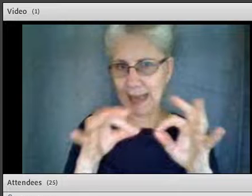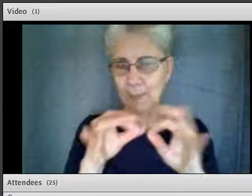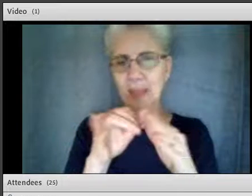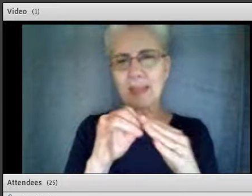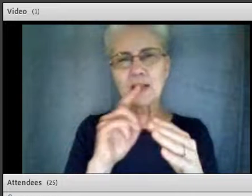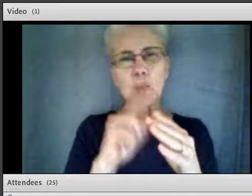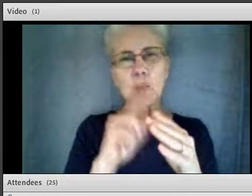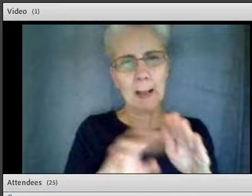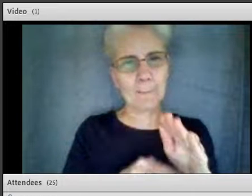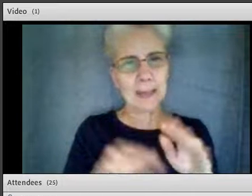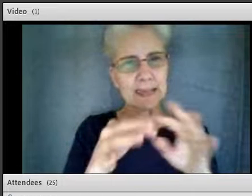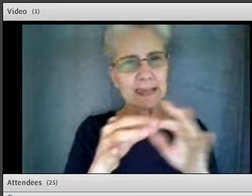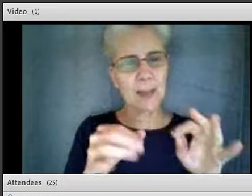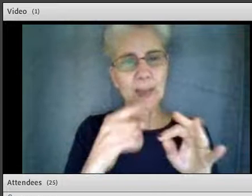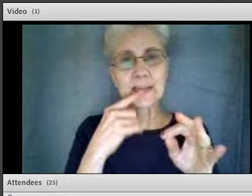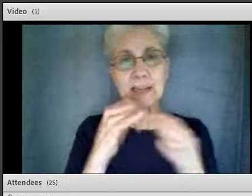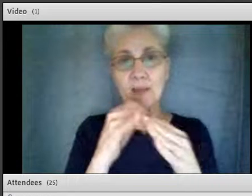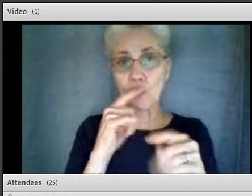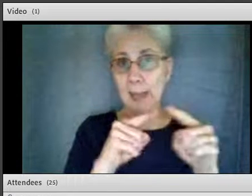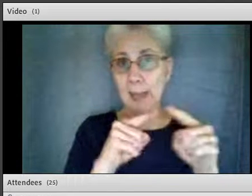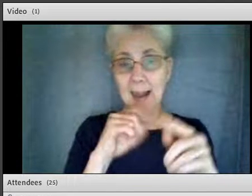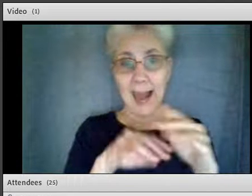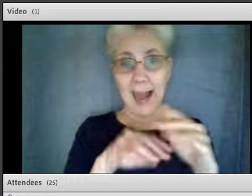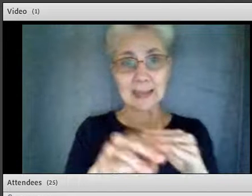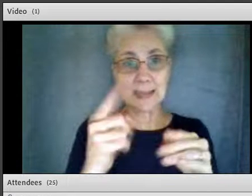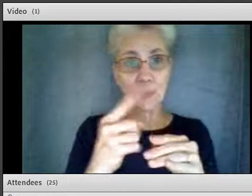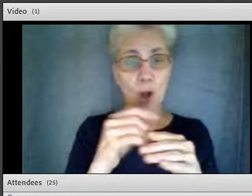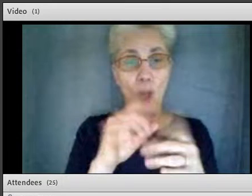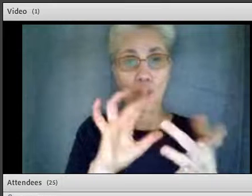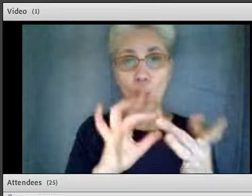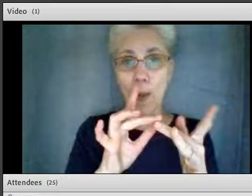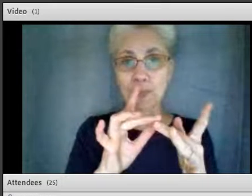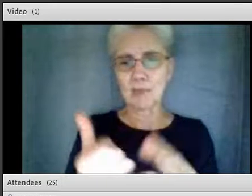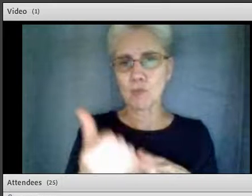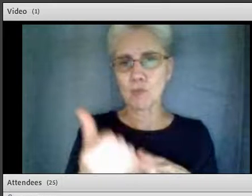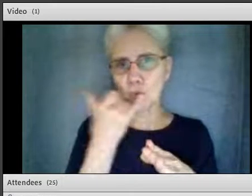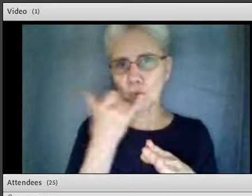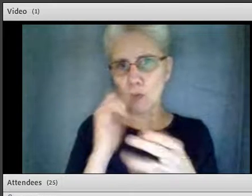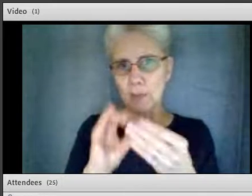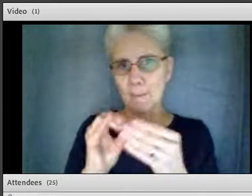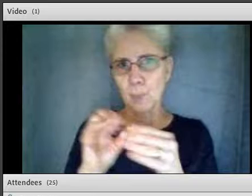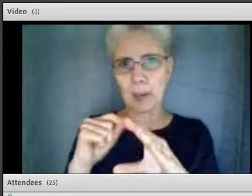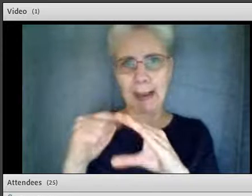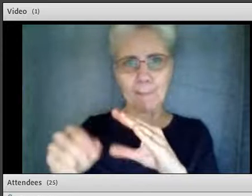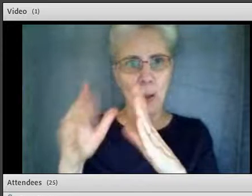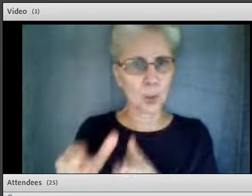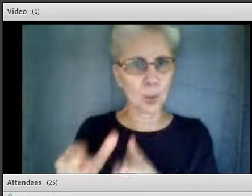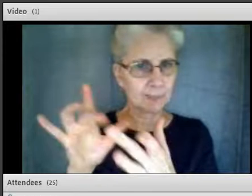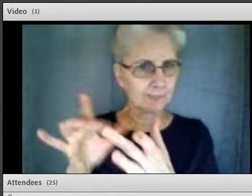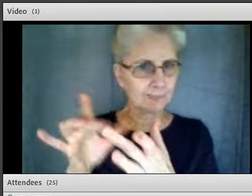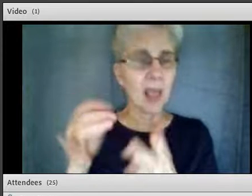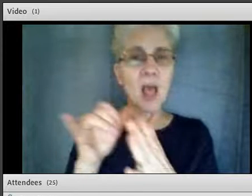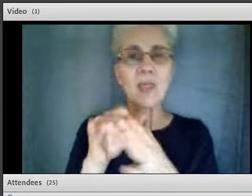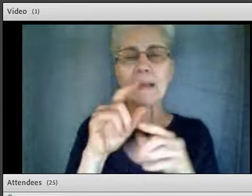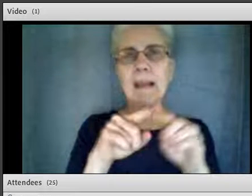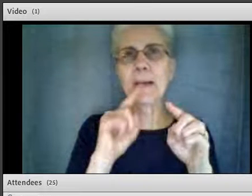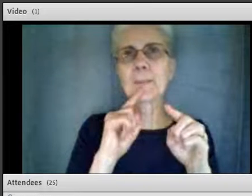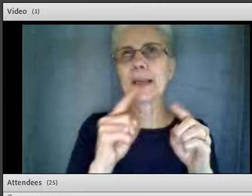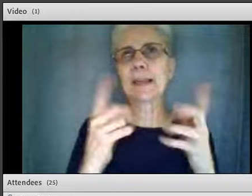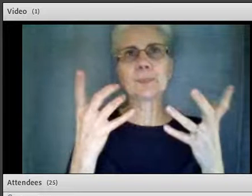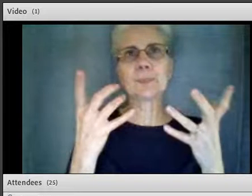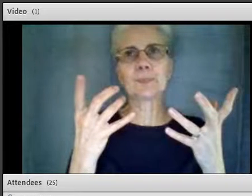cannot access something on our website, call this number, email this person. This can't be, you do not want to